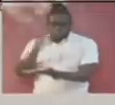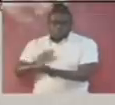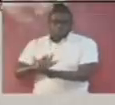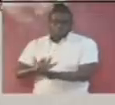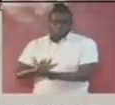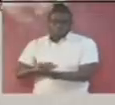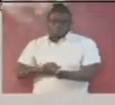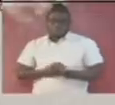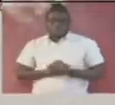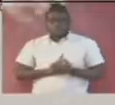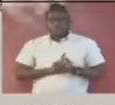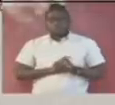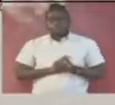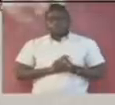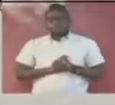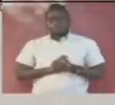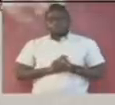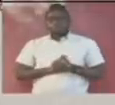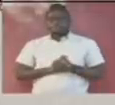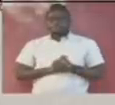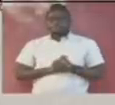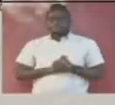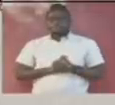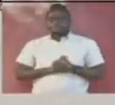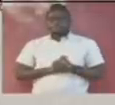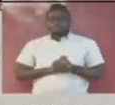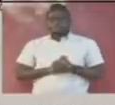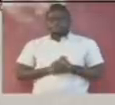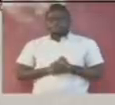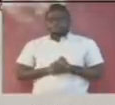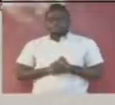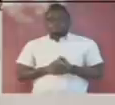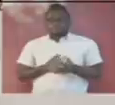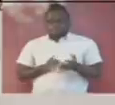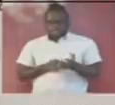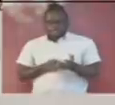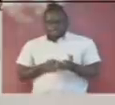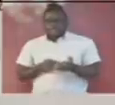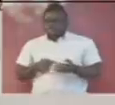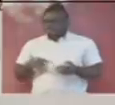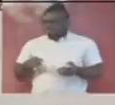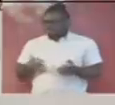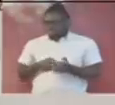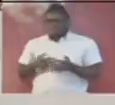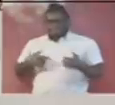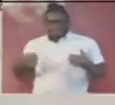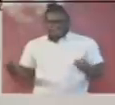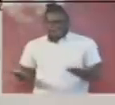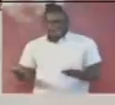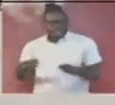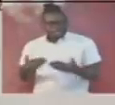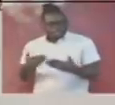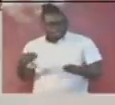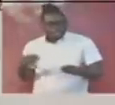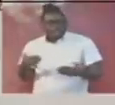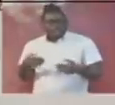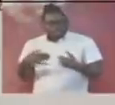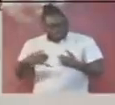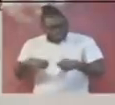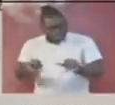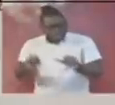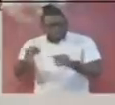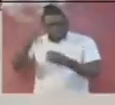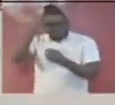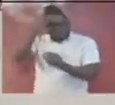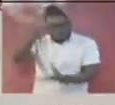shared information with you from time to time about coping tips. But we want to reinforce this again,